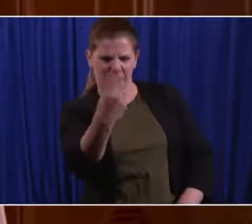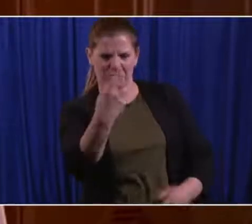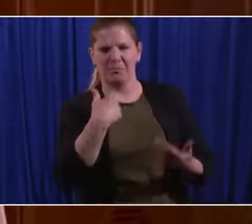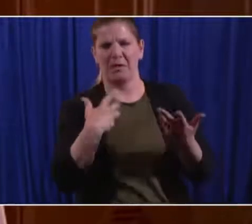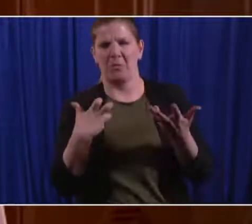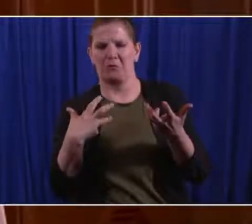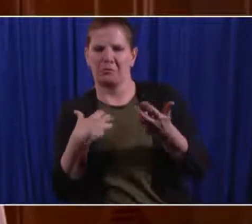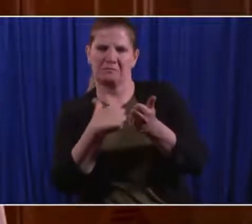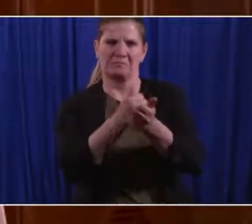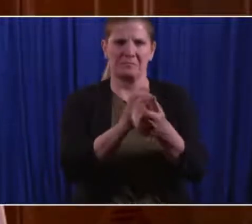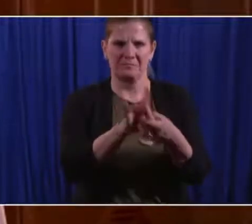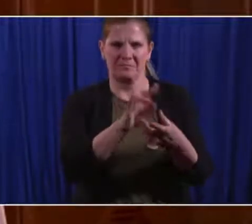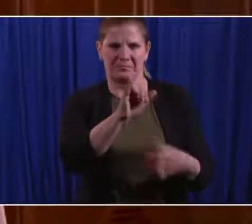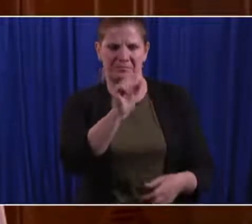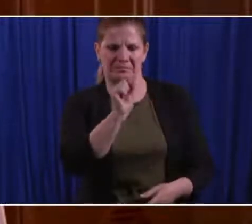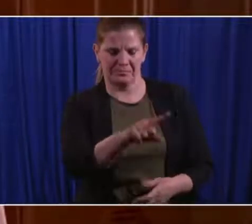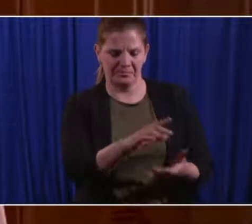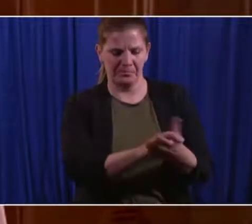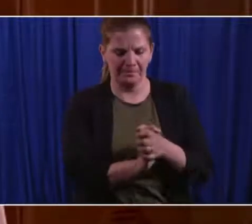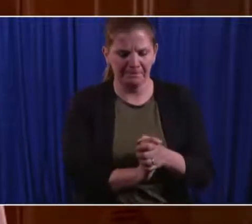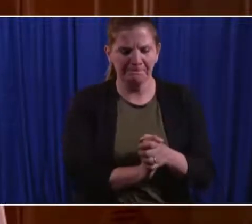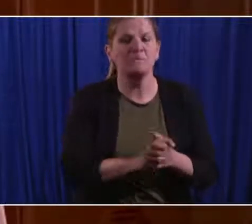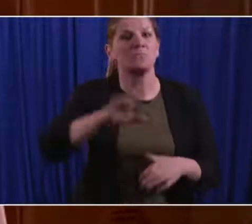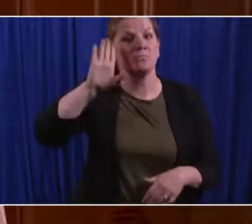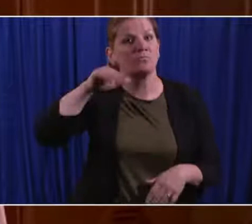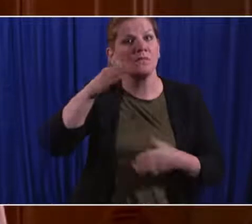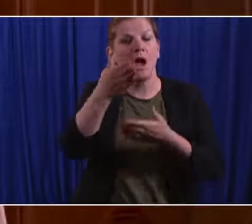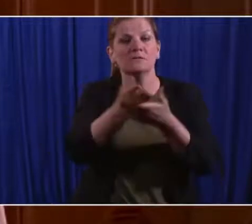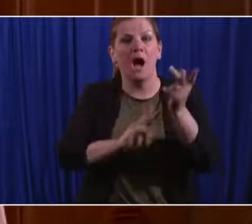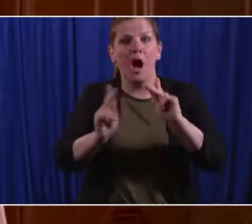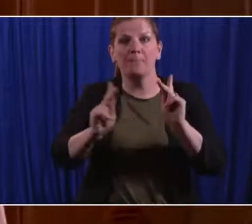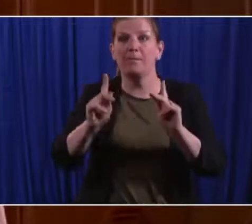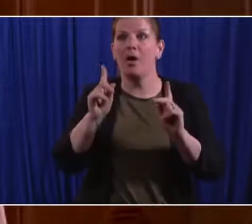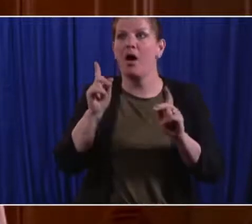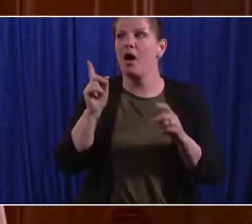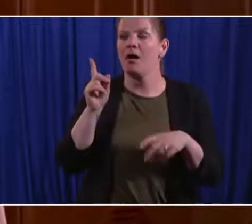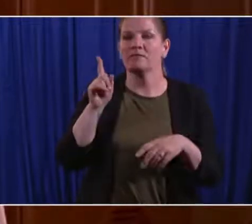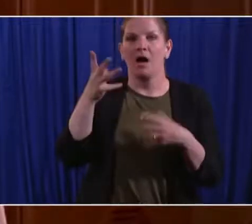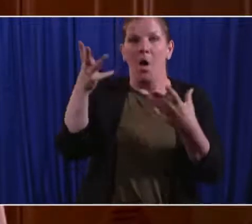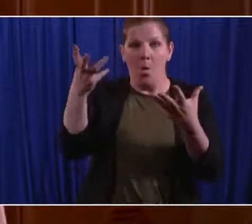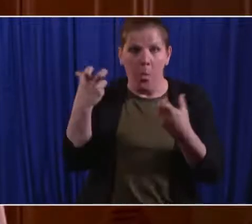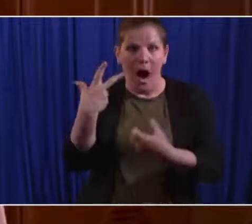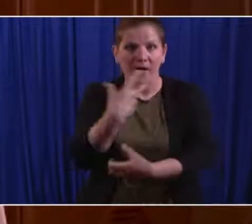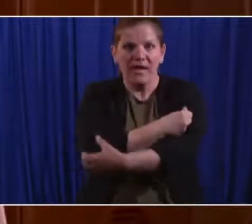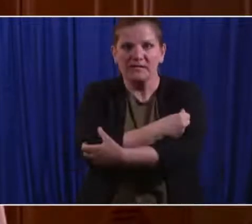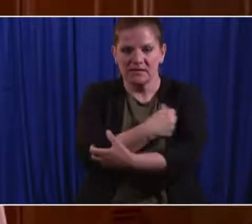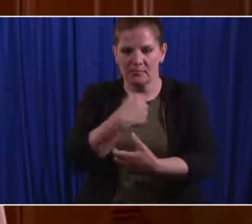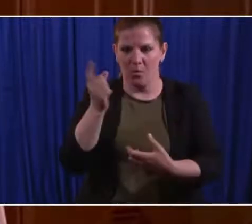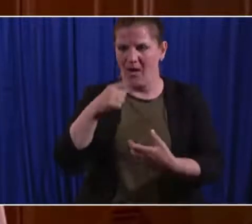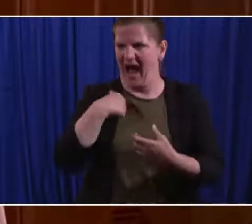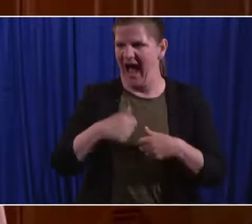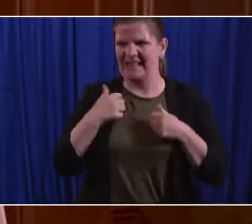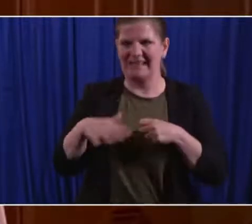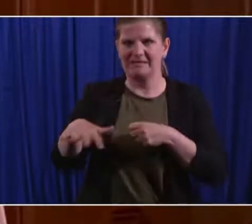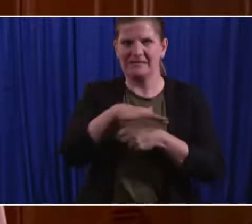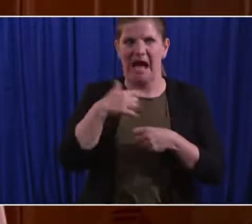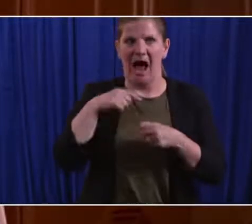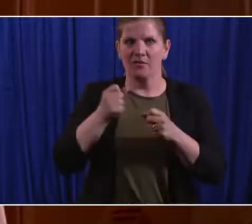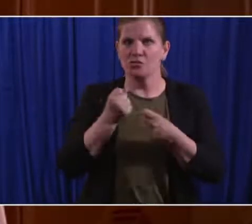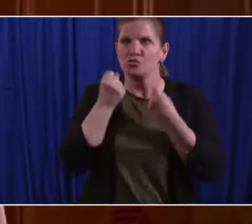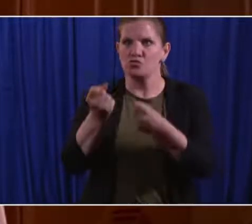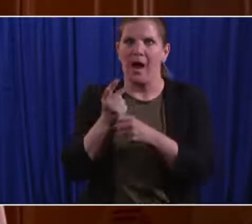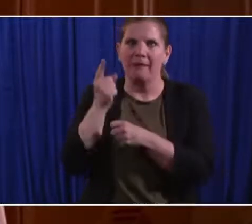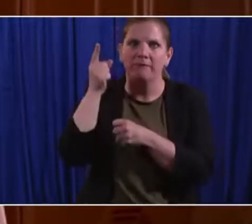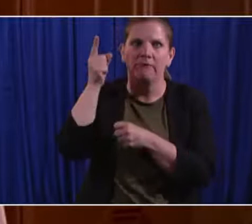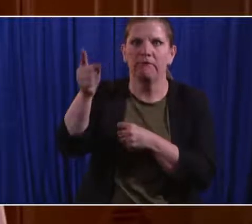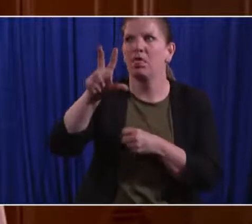reasonable for people to have to drive, in some cases, 20, 30, 40 minutes to get the vaccine? In other words, as I